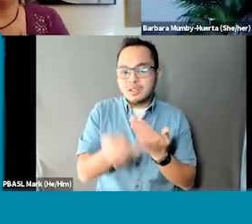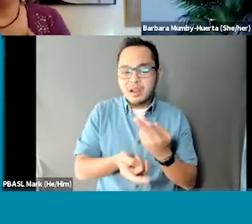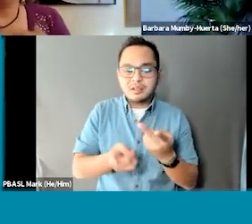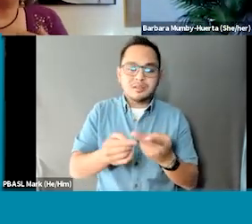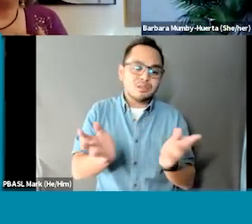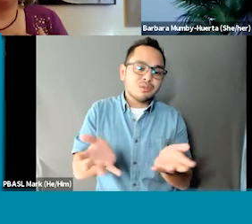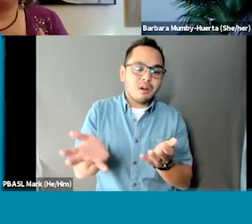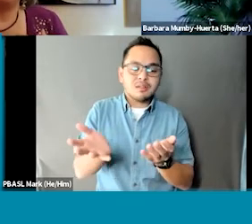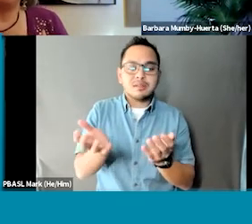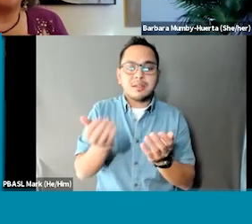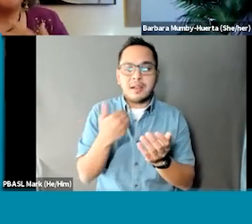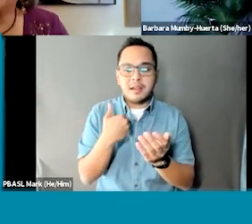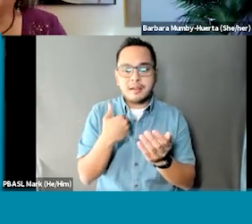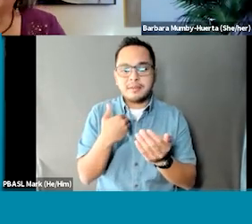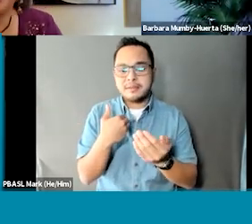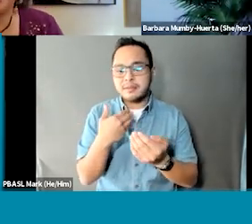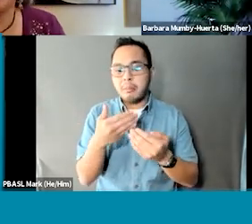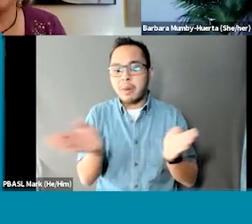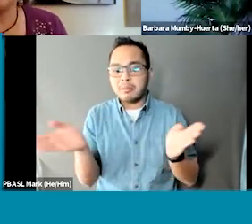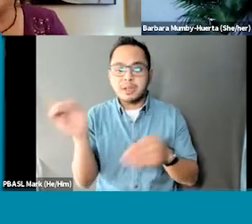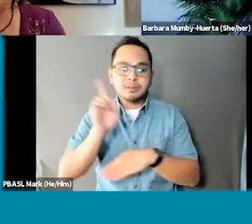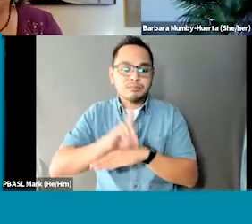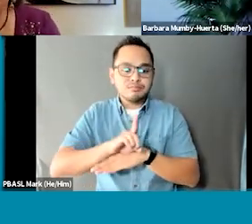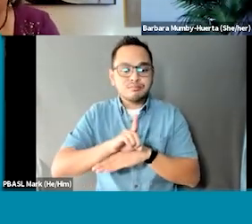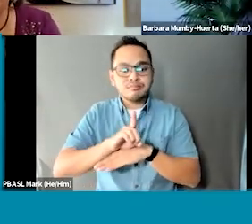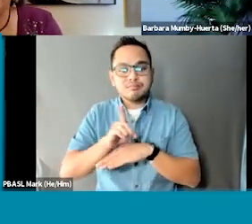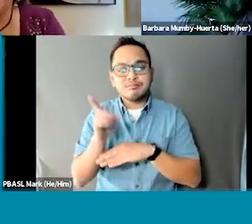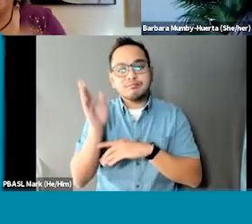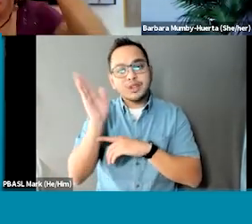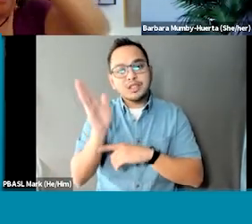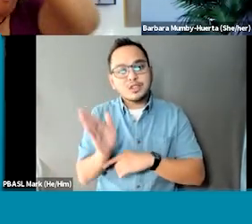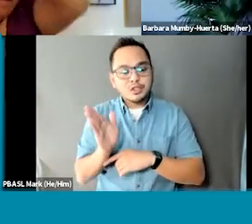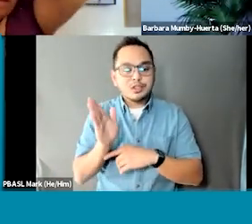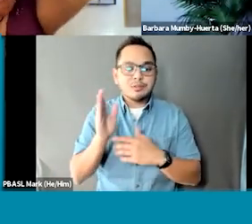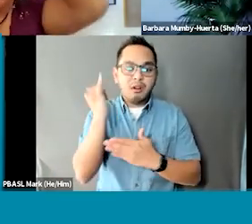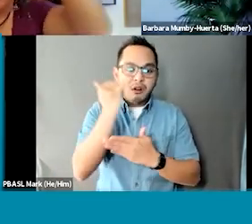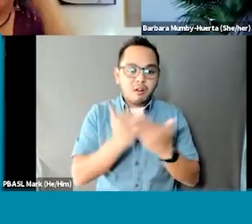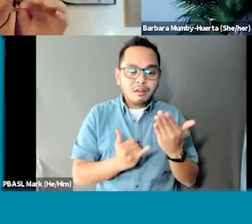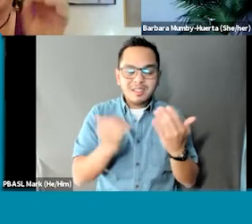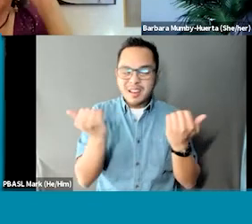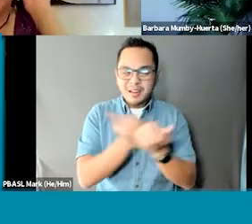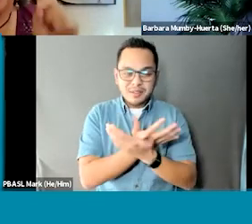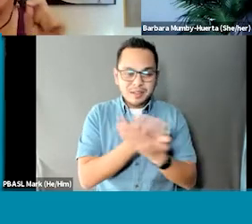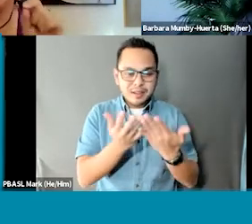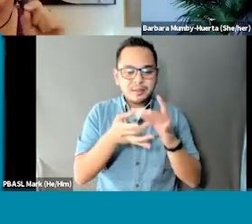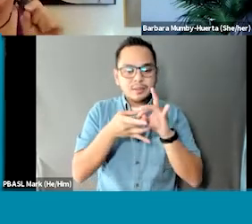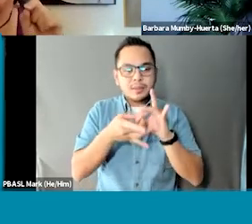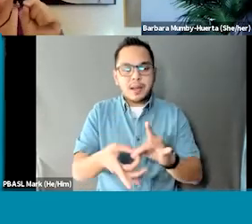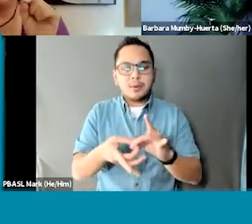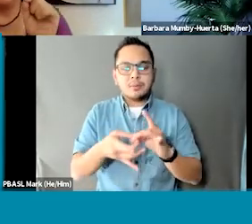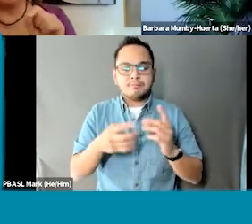the public presentations, the art exhibitions are about inquiring